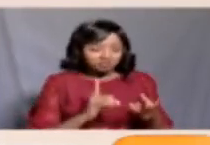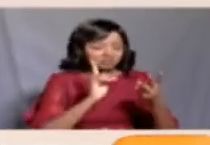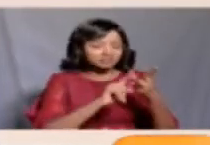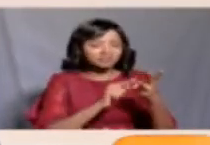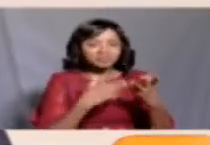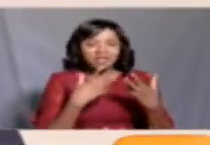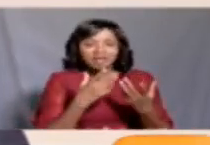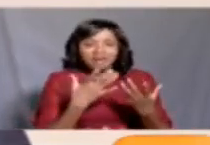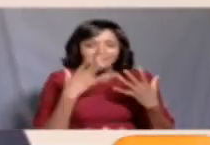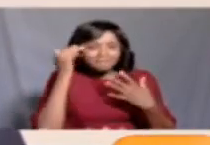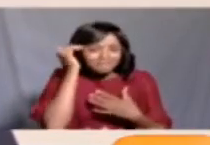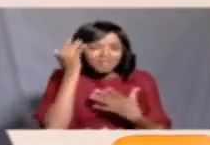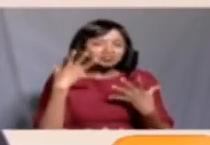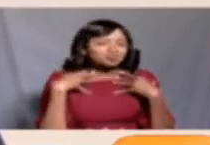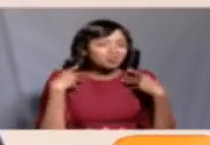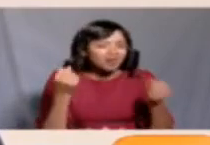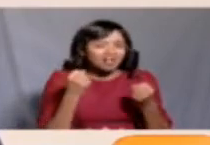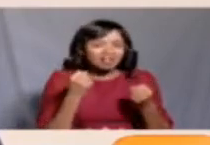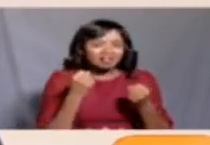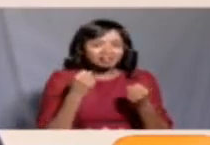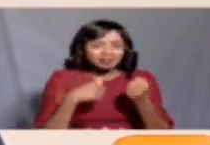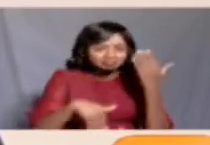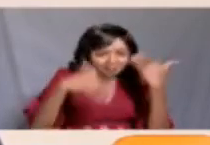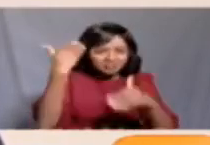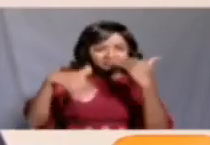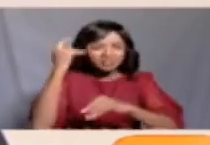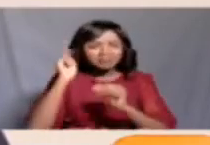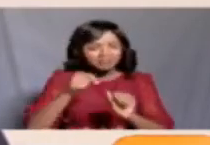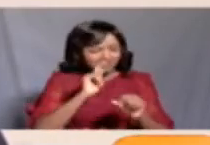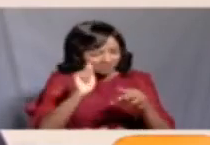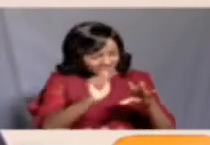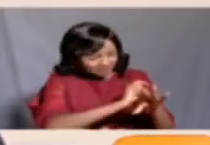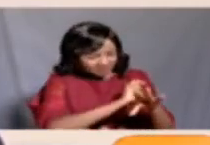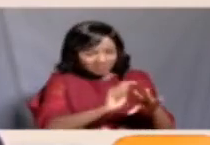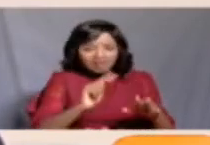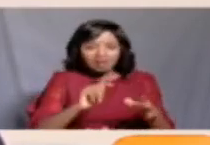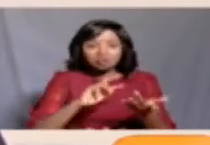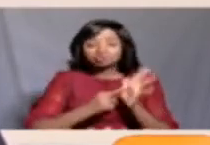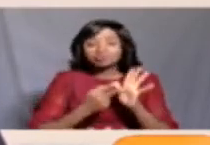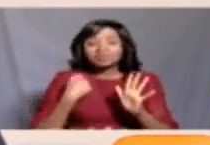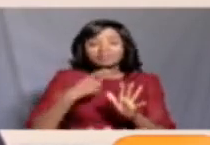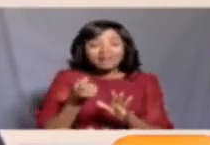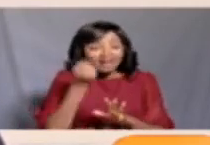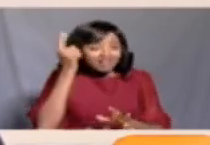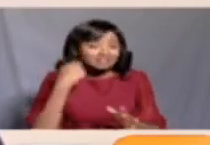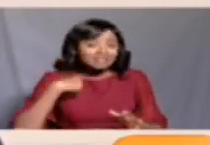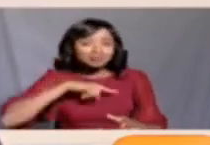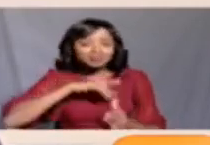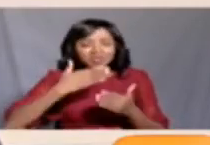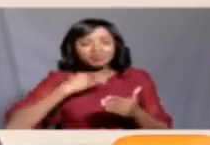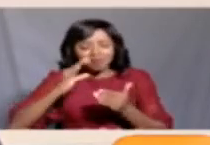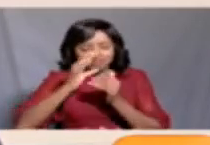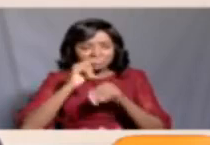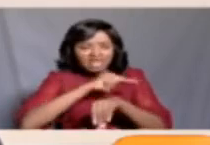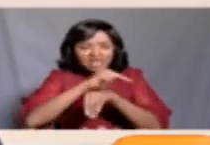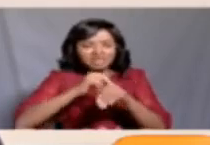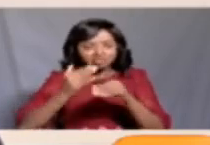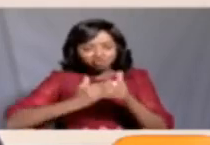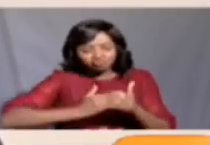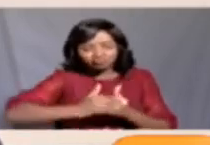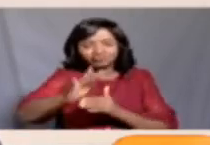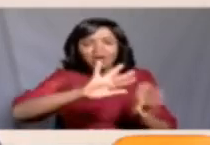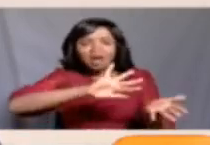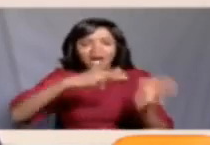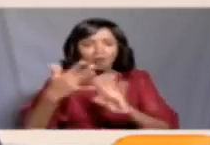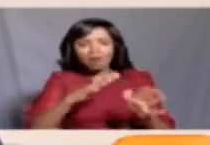I like to talk about our country from the point of what do we aspire to as a nation. Yeah. Many times we talk about things like Vision 2030,